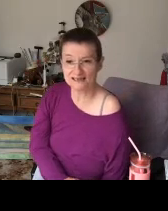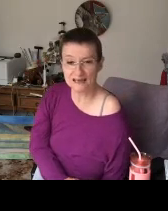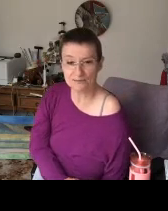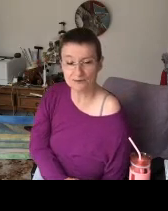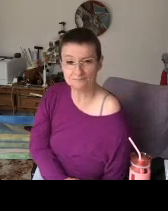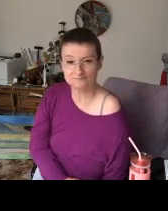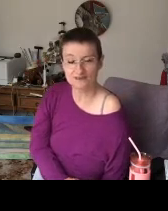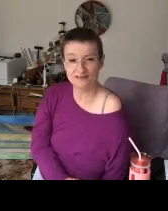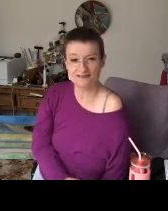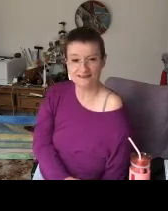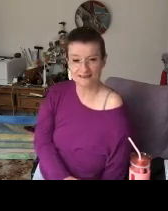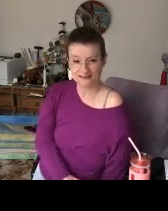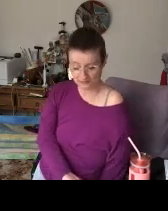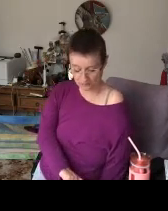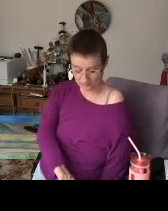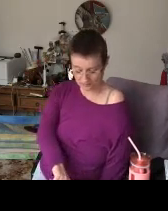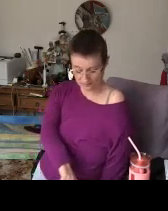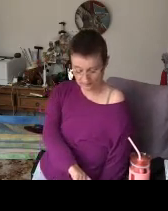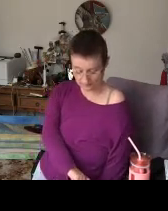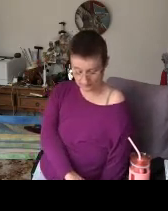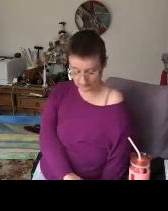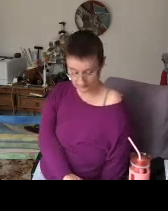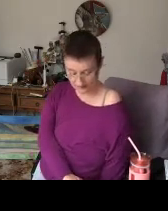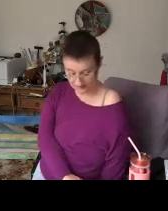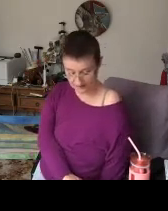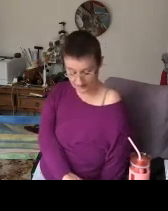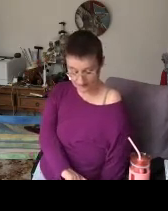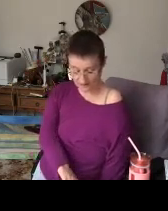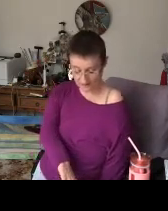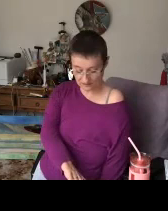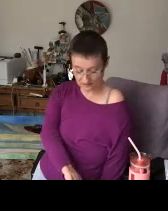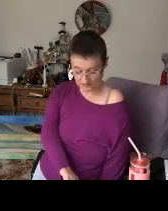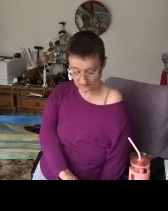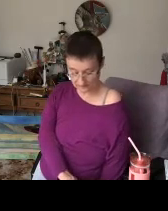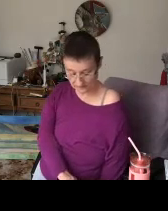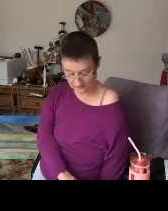Baroness Jane Campbell here, who again